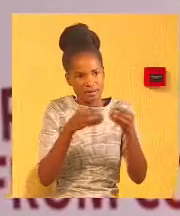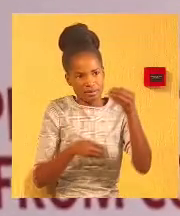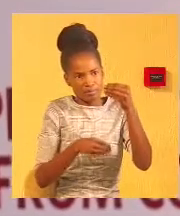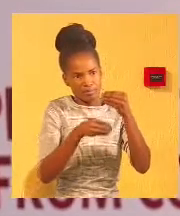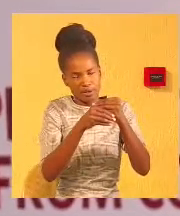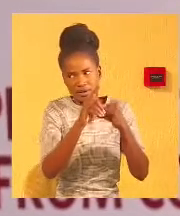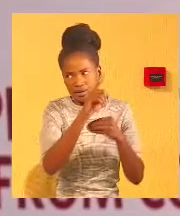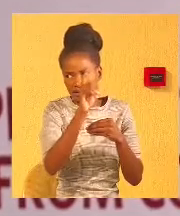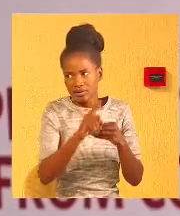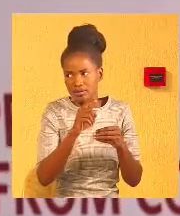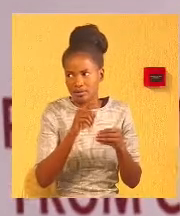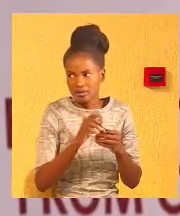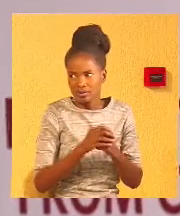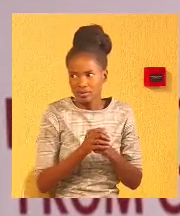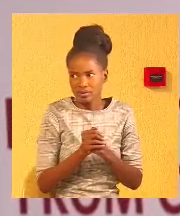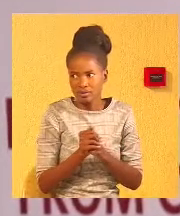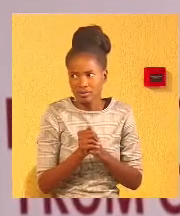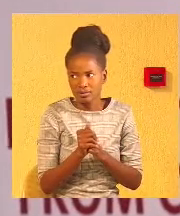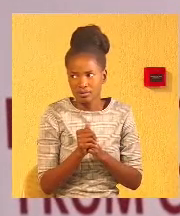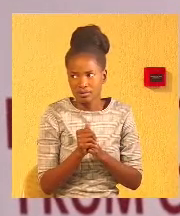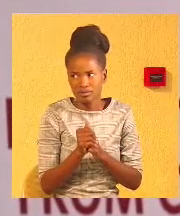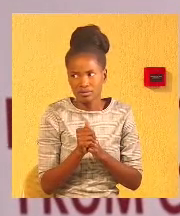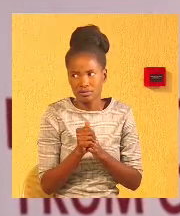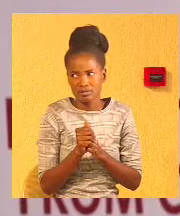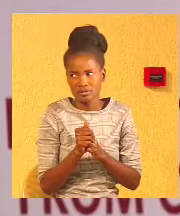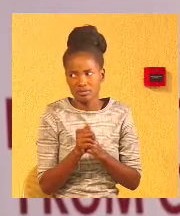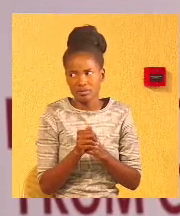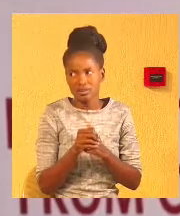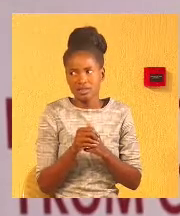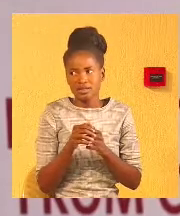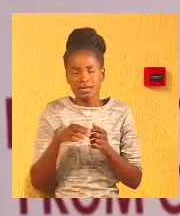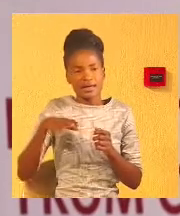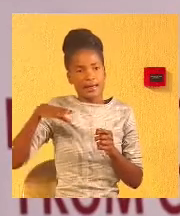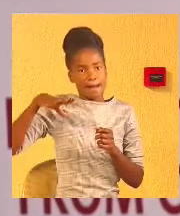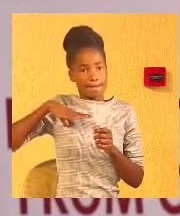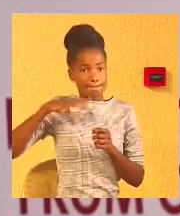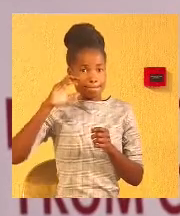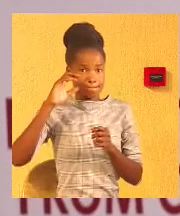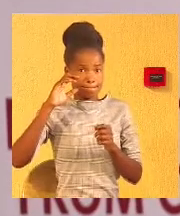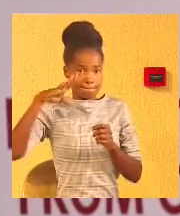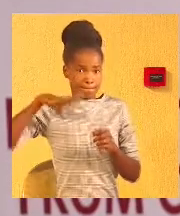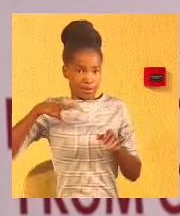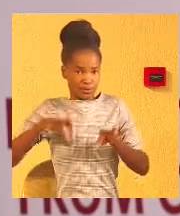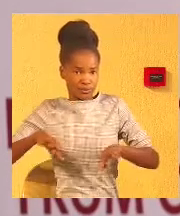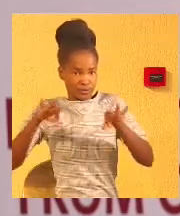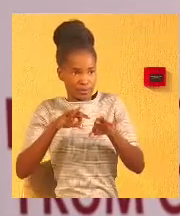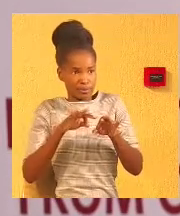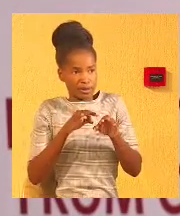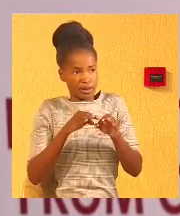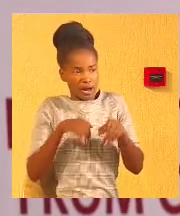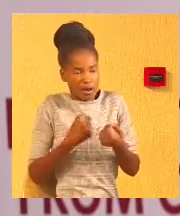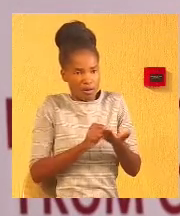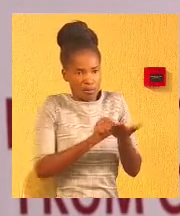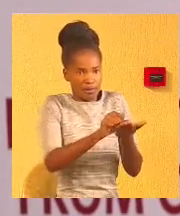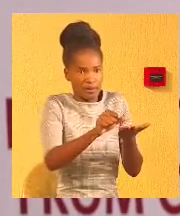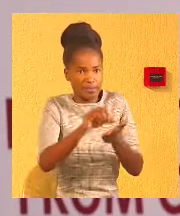position around what farmers are doing to actually pay their workers, perhaps the ministry's position on that, and that if